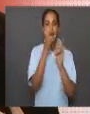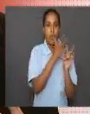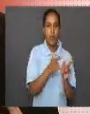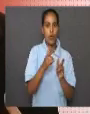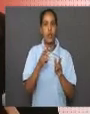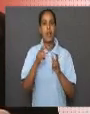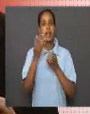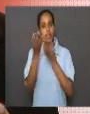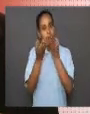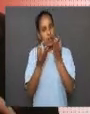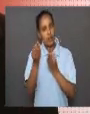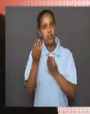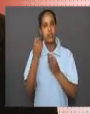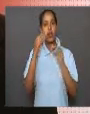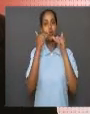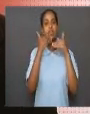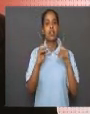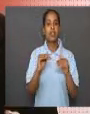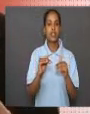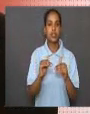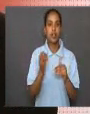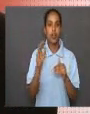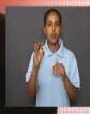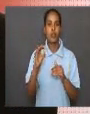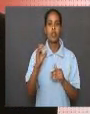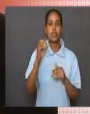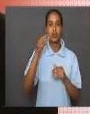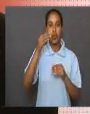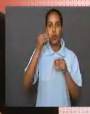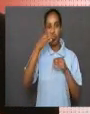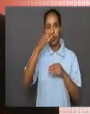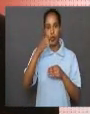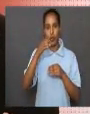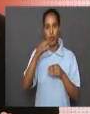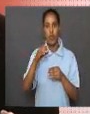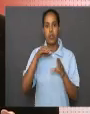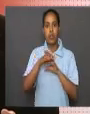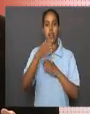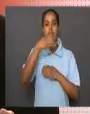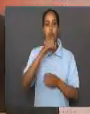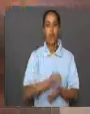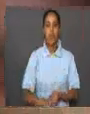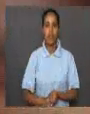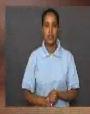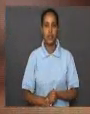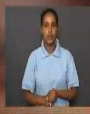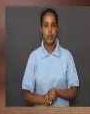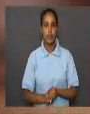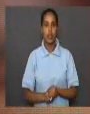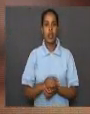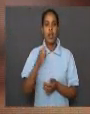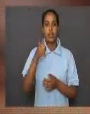of expressing the concentration of solute in a solvent.